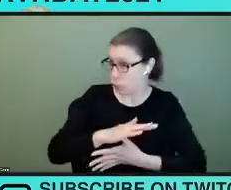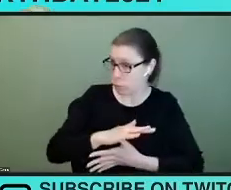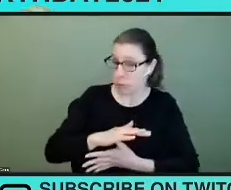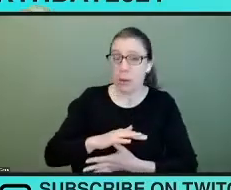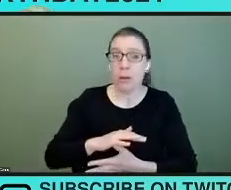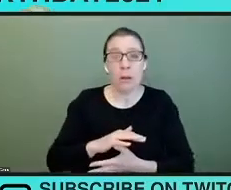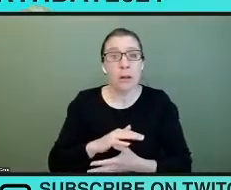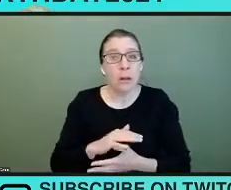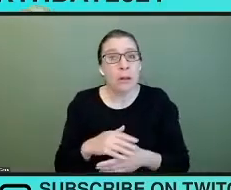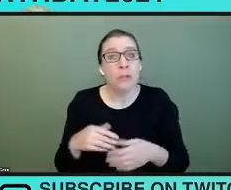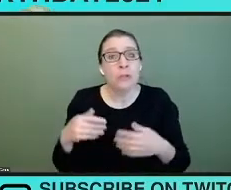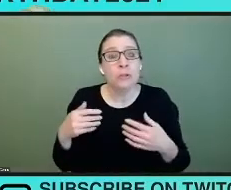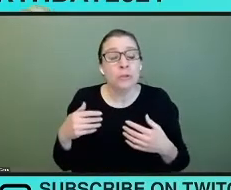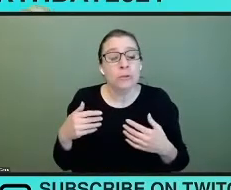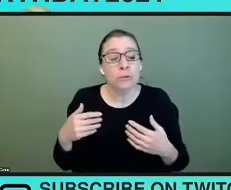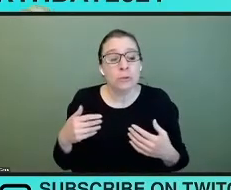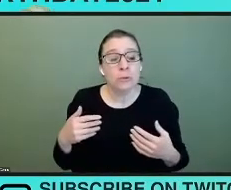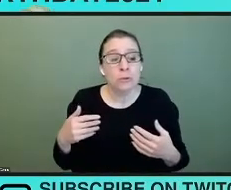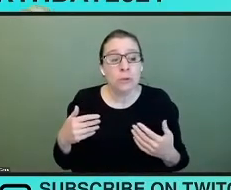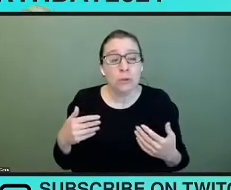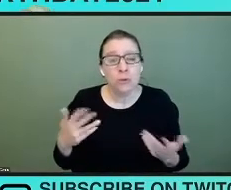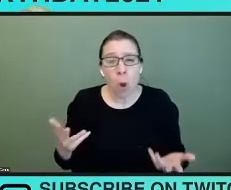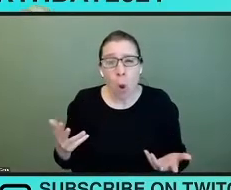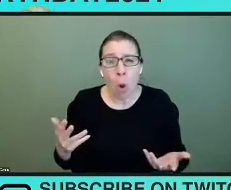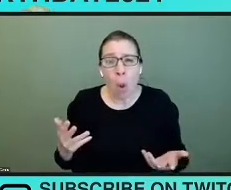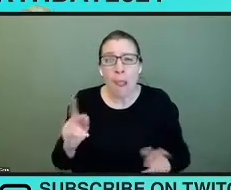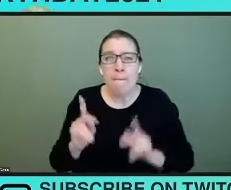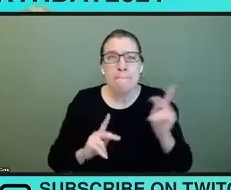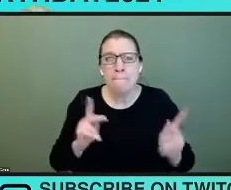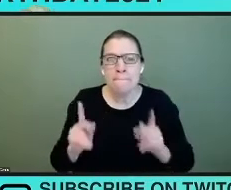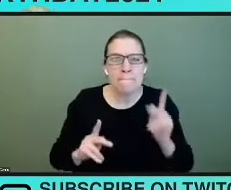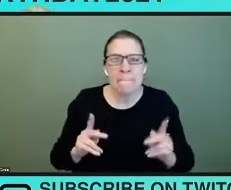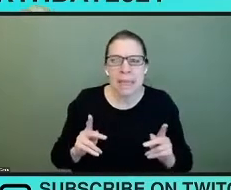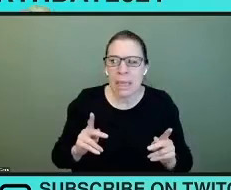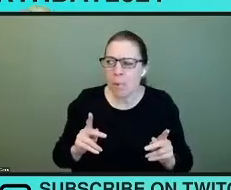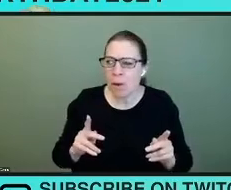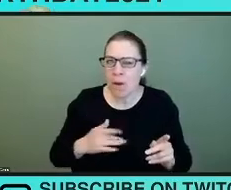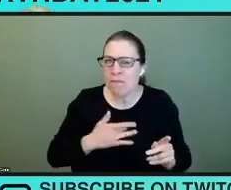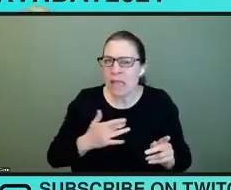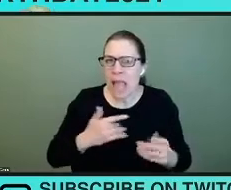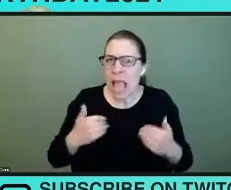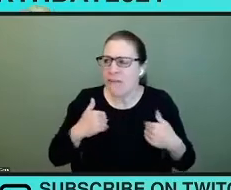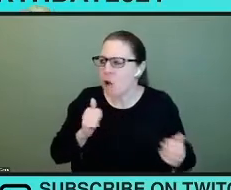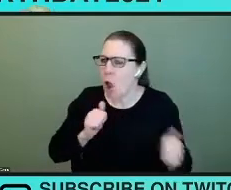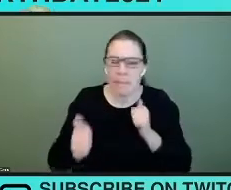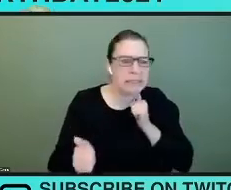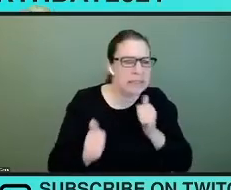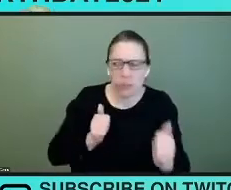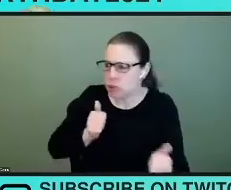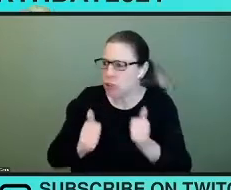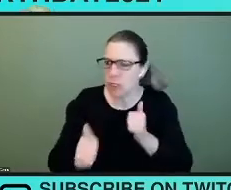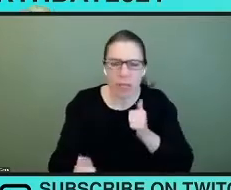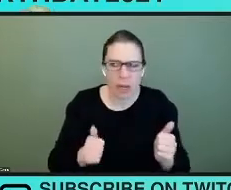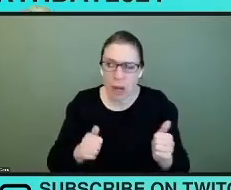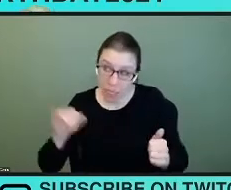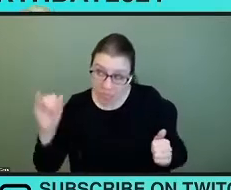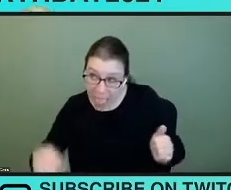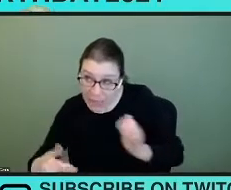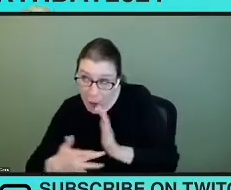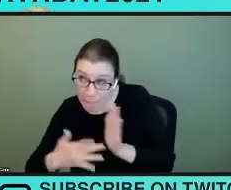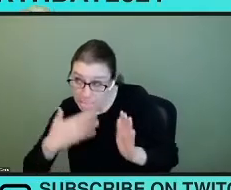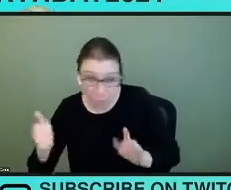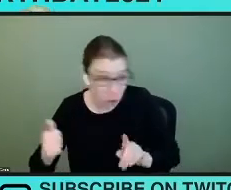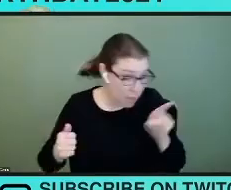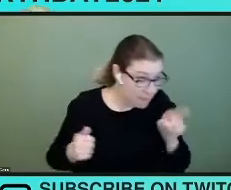start to pit against each other. Different avenues, but all trying to solve the same issue. What are some ways, if either of you have